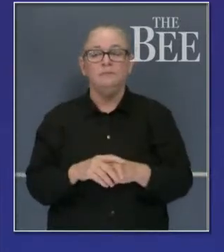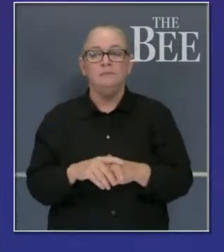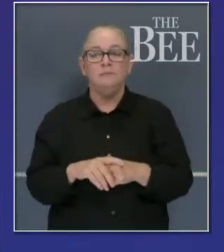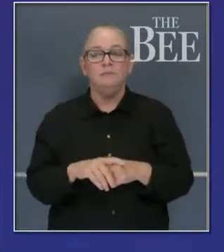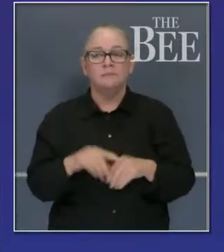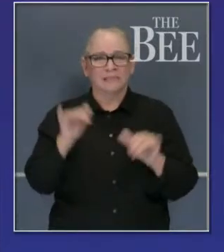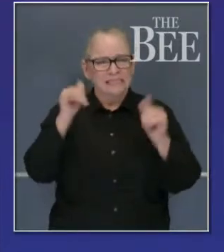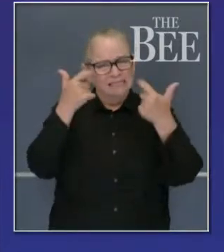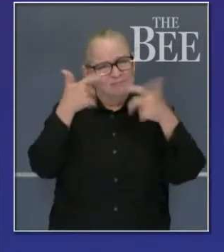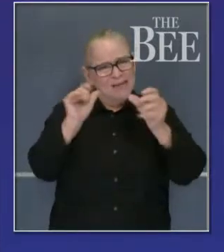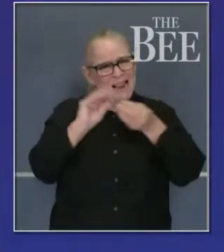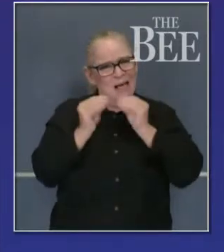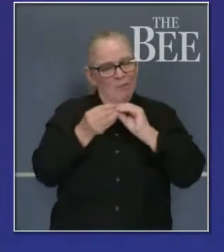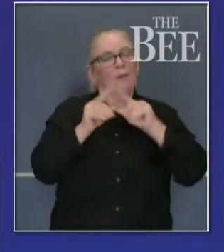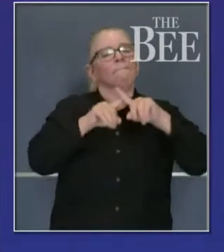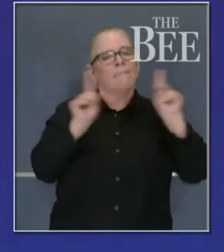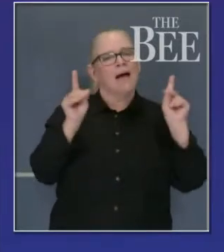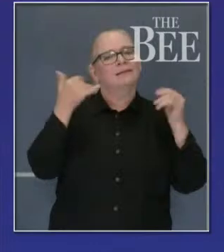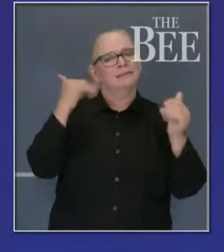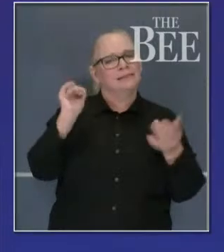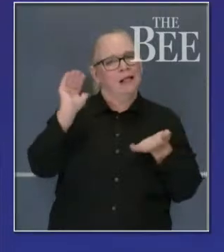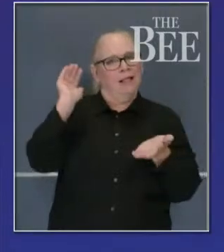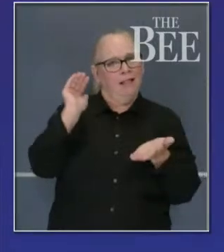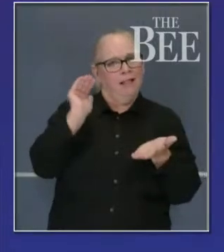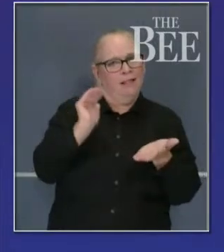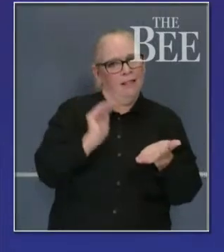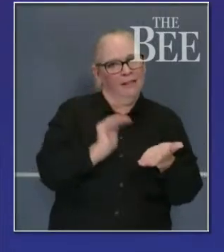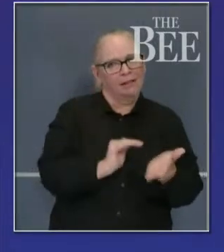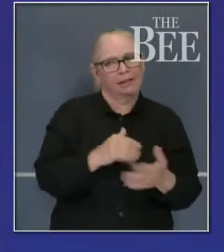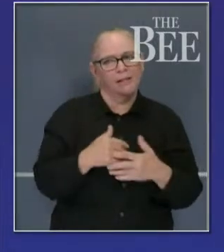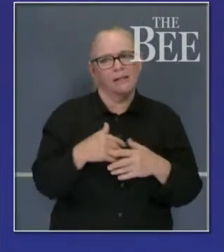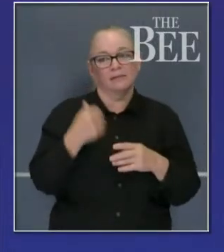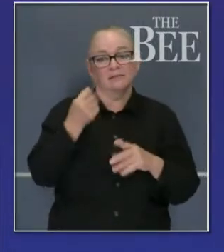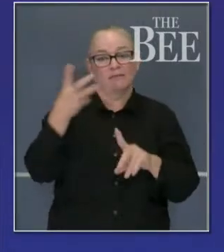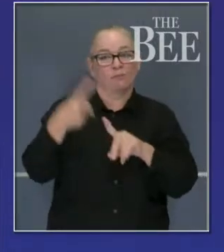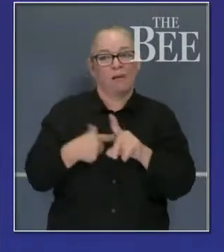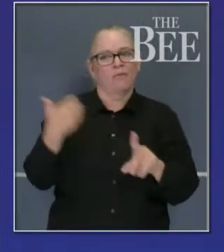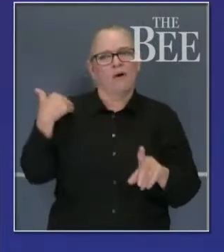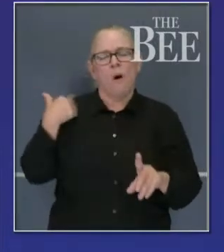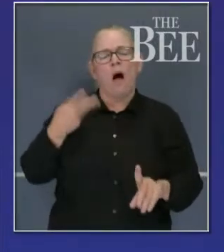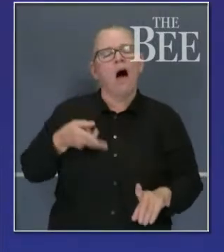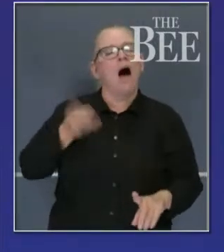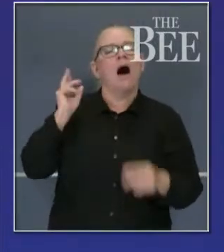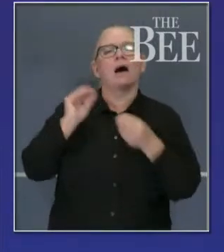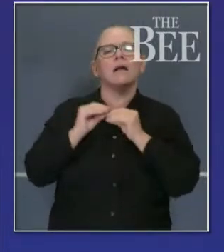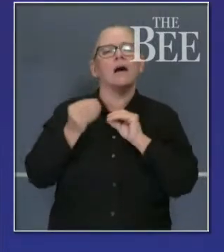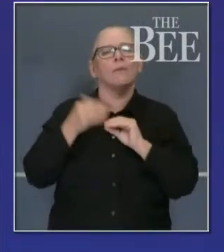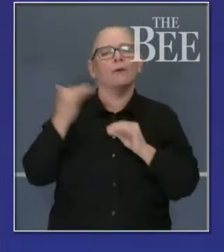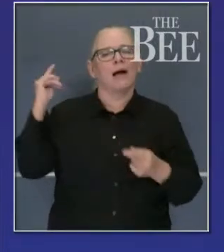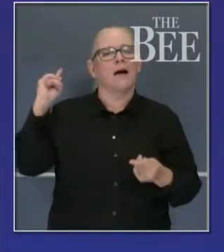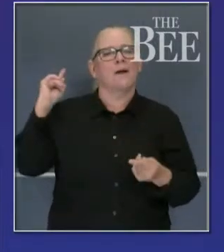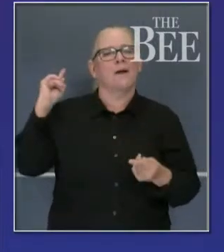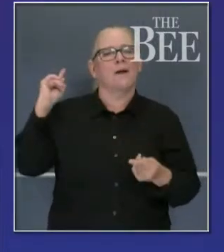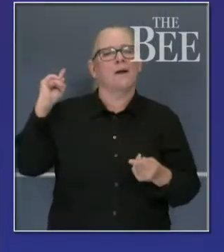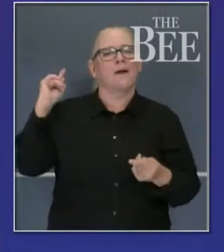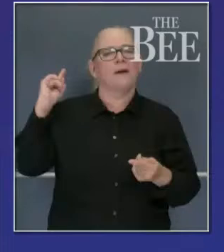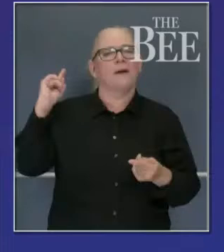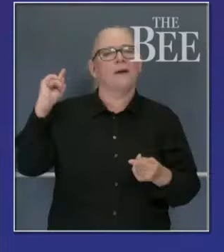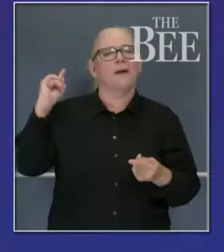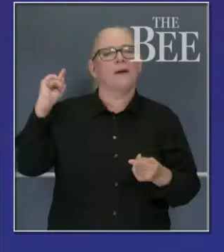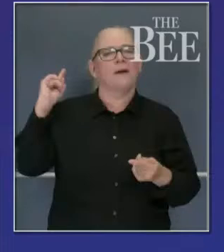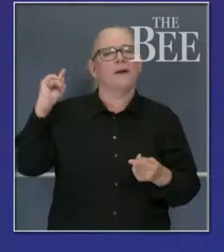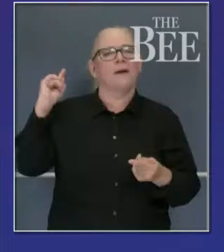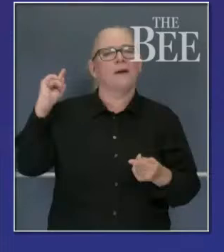is substantially lower than we've seen in a number of months in this state. We are turning the corner and